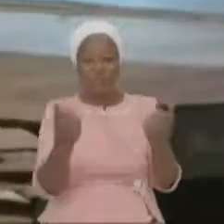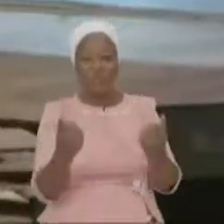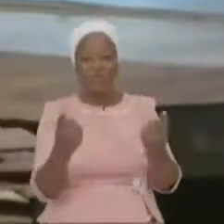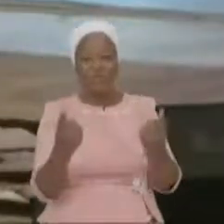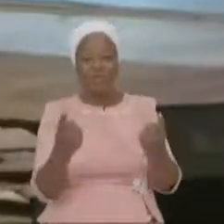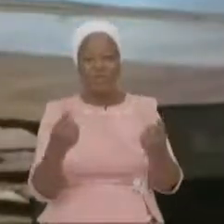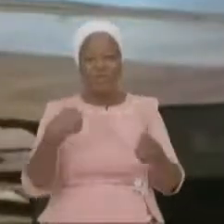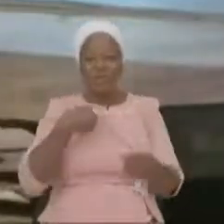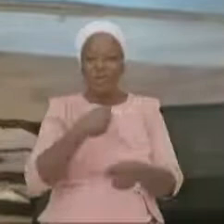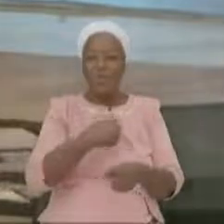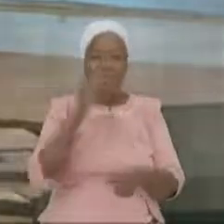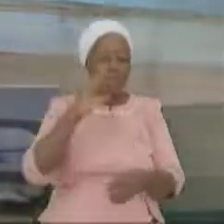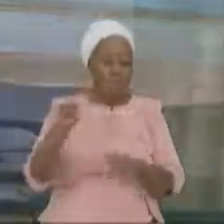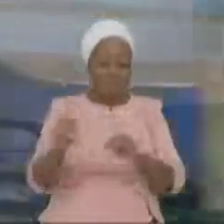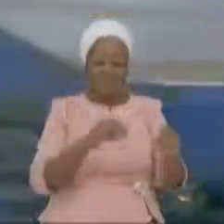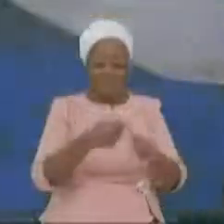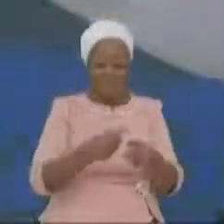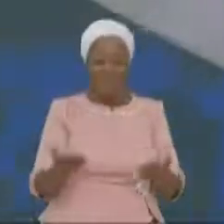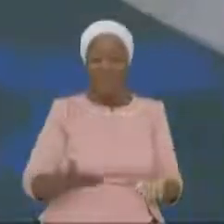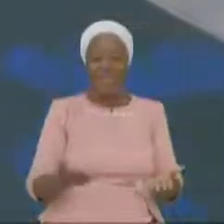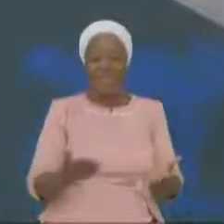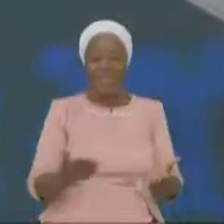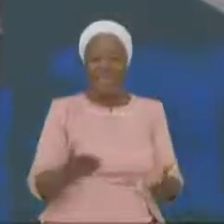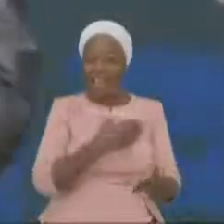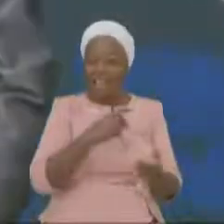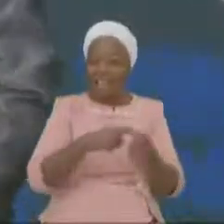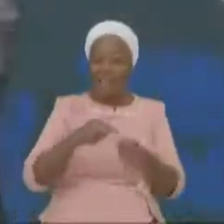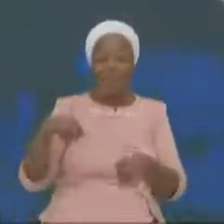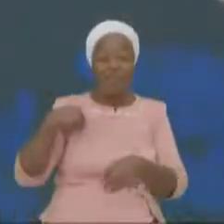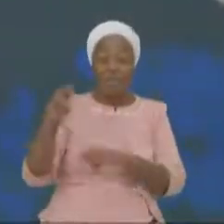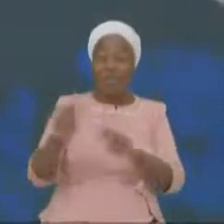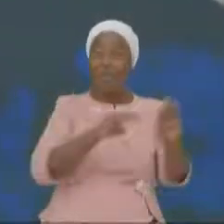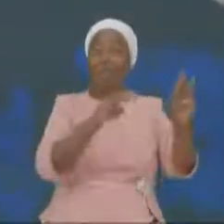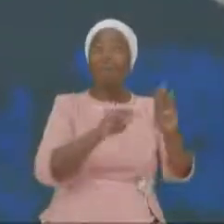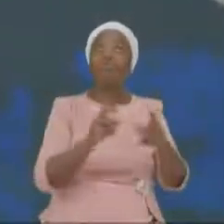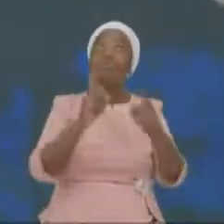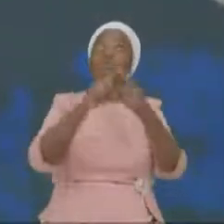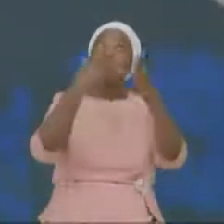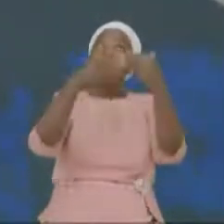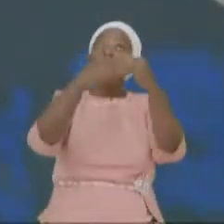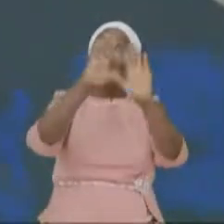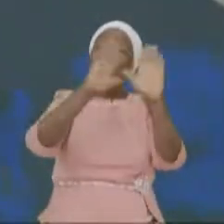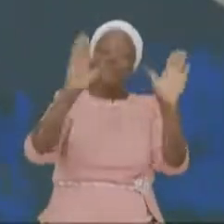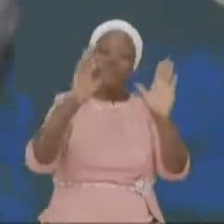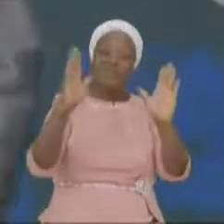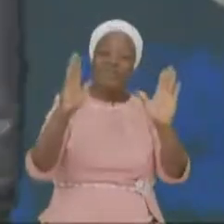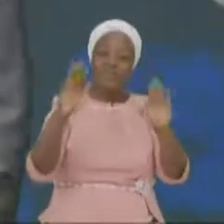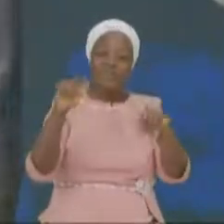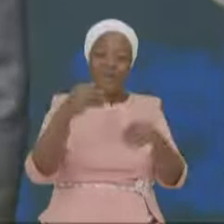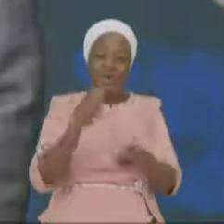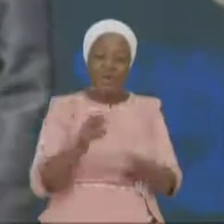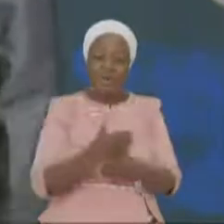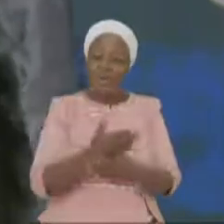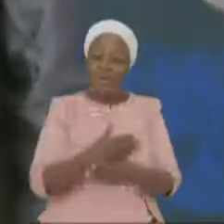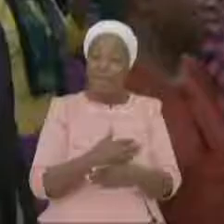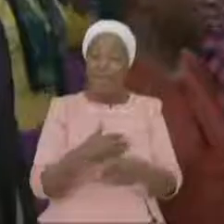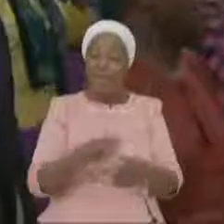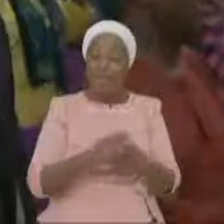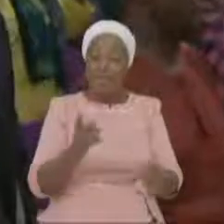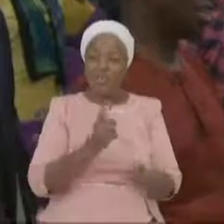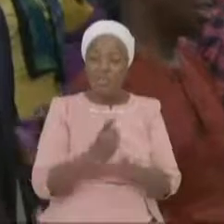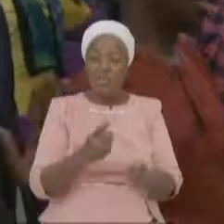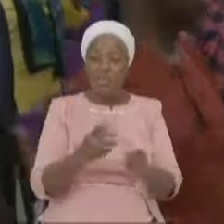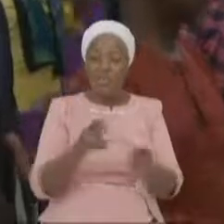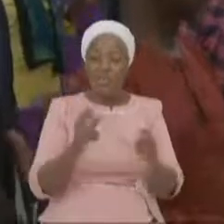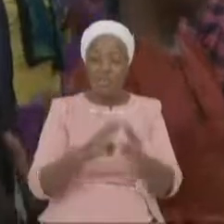We'll move from here and we'll move over there in the twinkling of an eye.